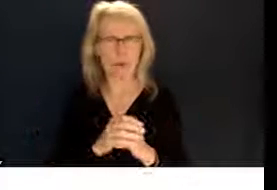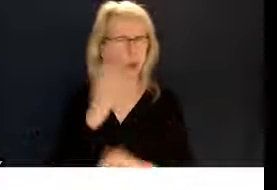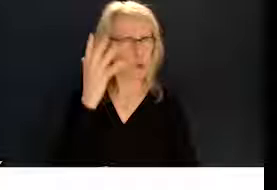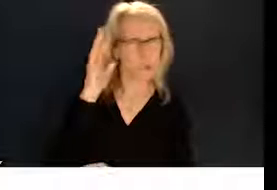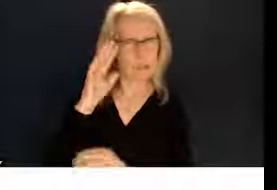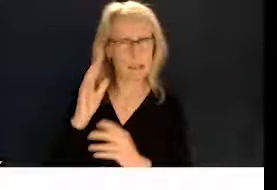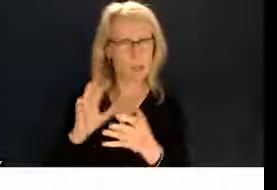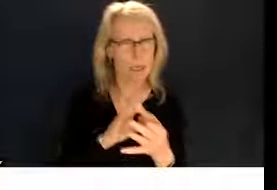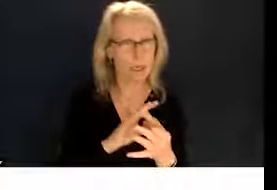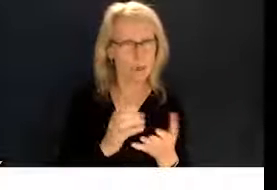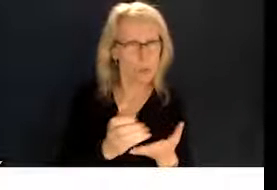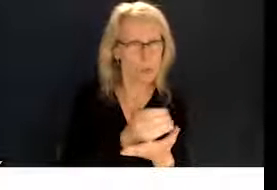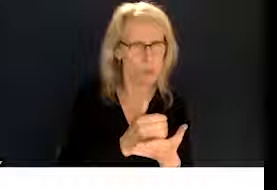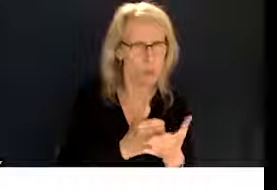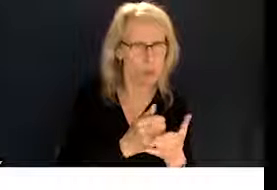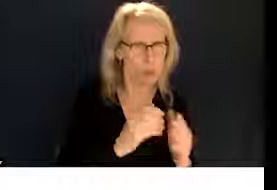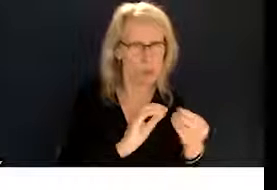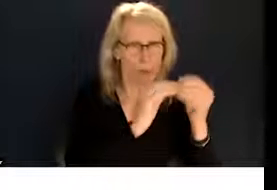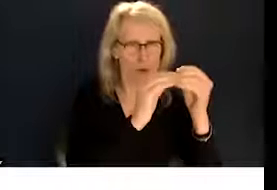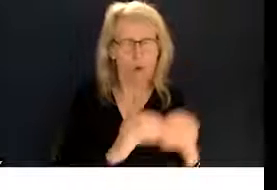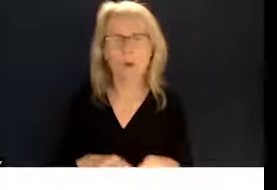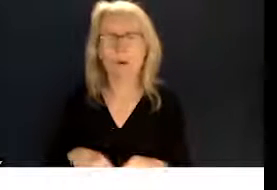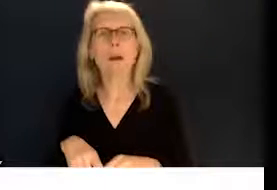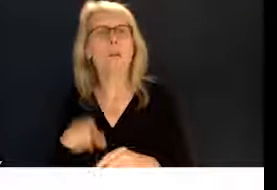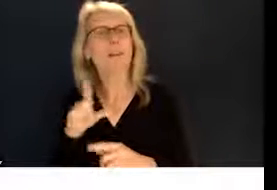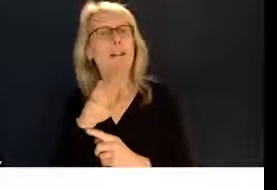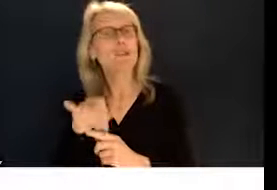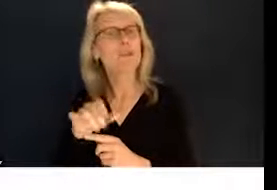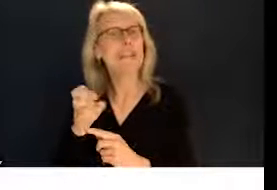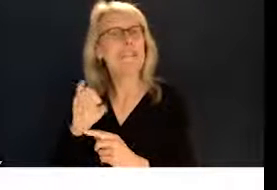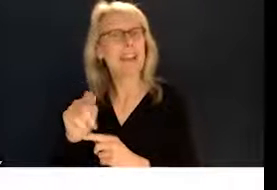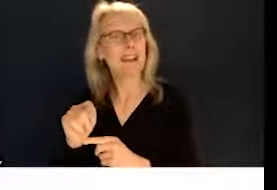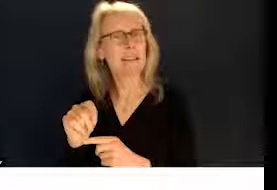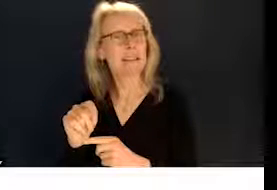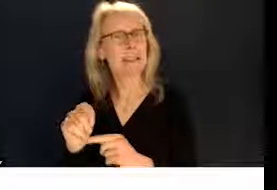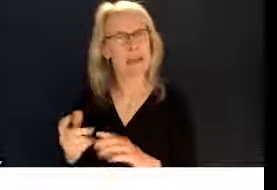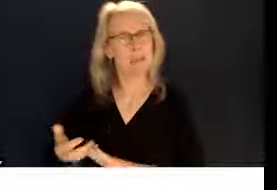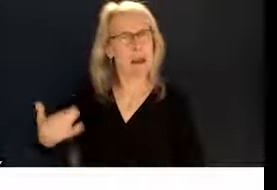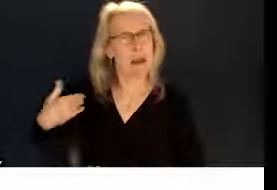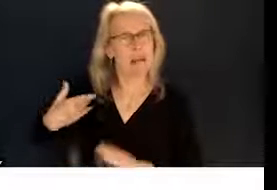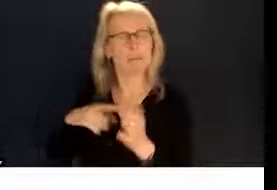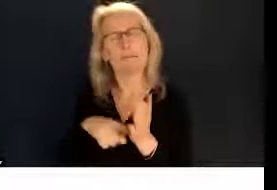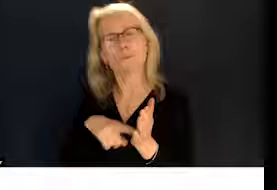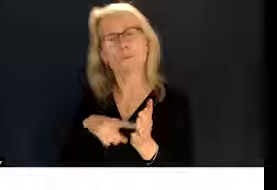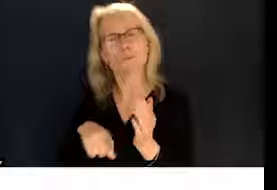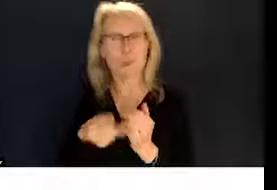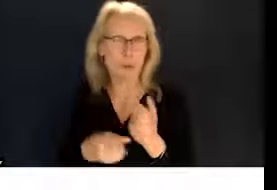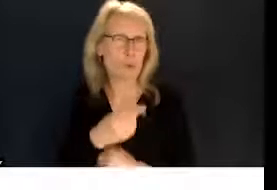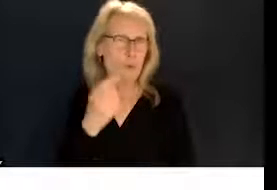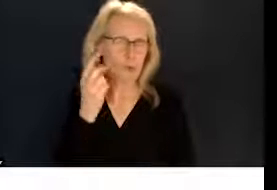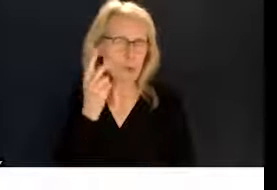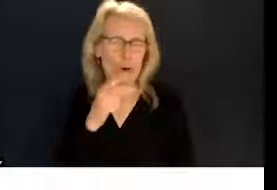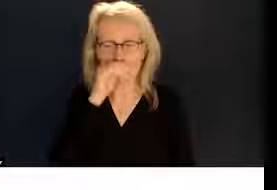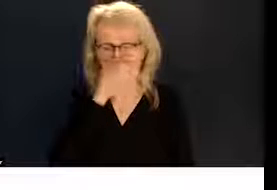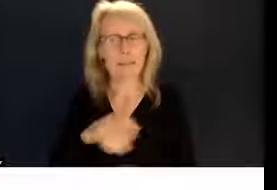system. The thing with the luxury effect studies in the past is that all of them, like y'all have probably heard, right? You will do a study